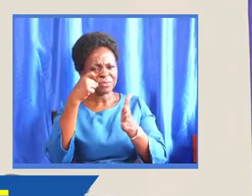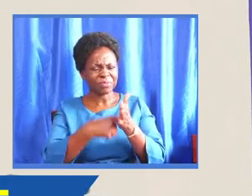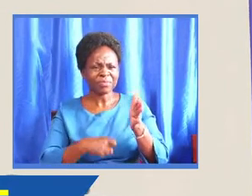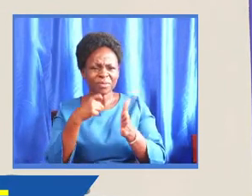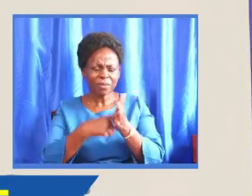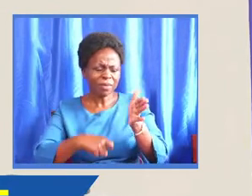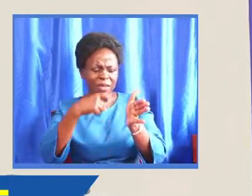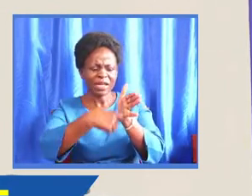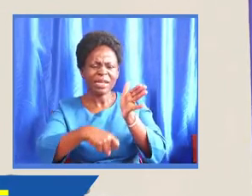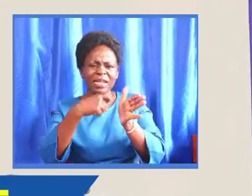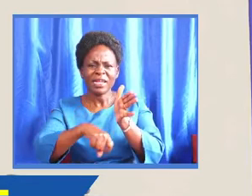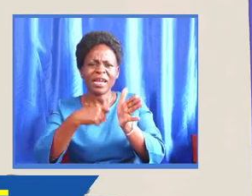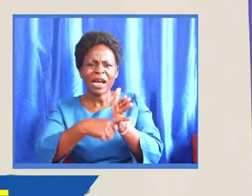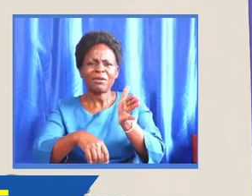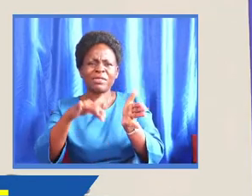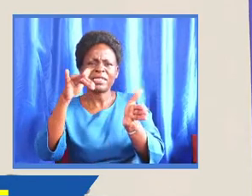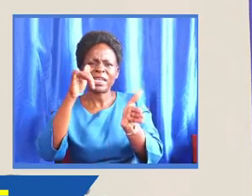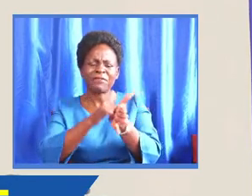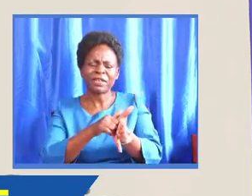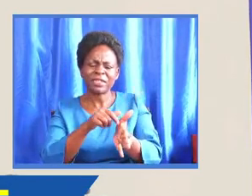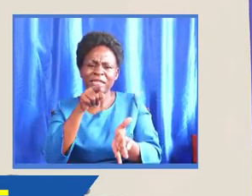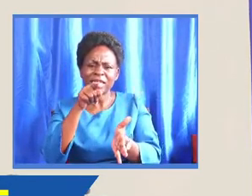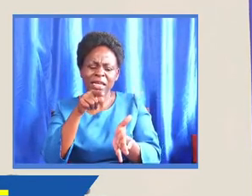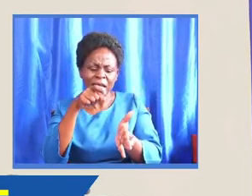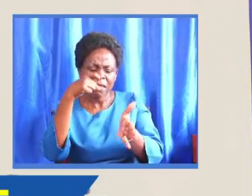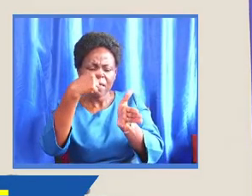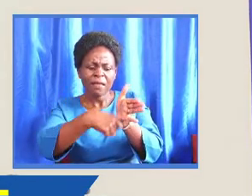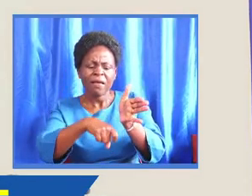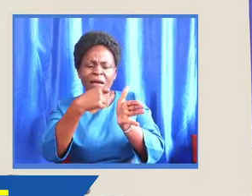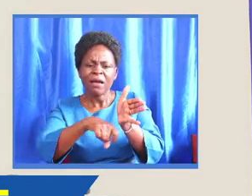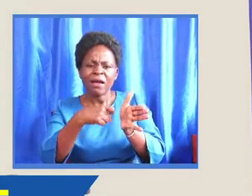is it affecting the sector as we speak now?